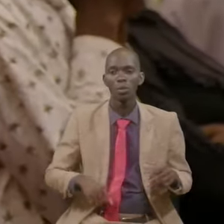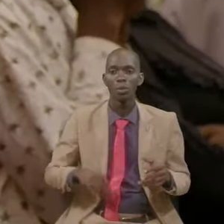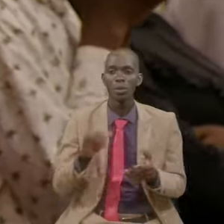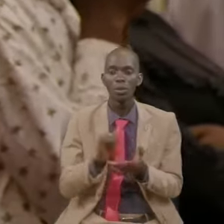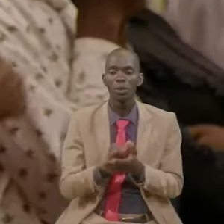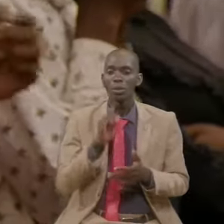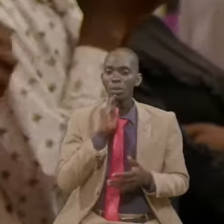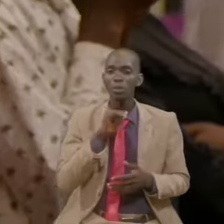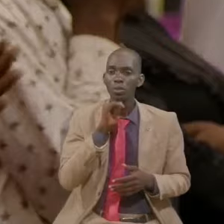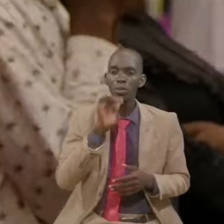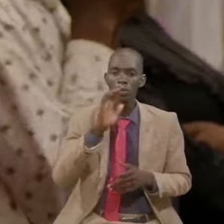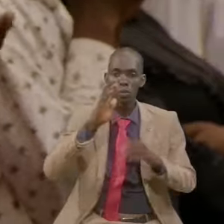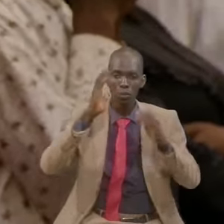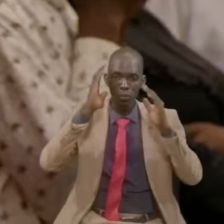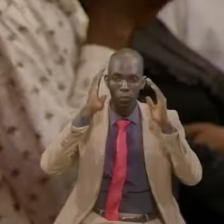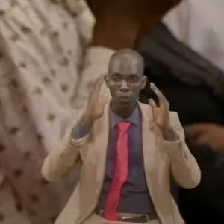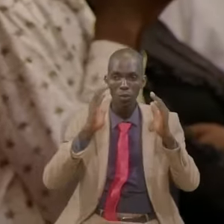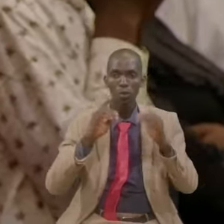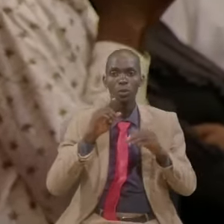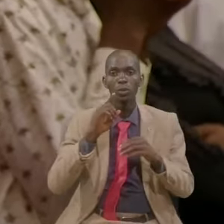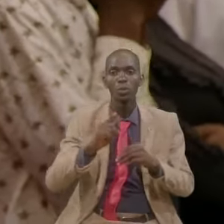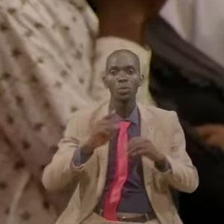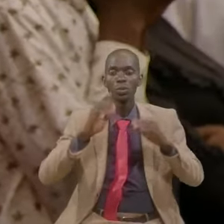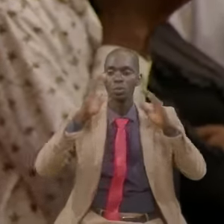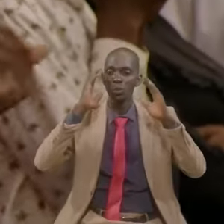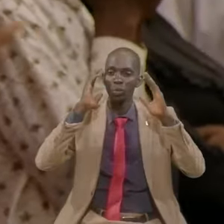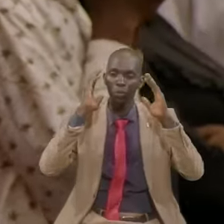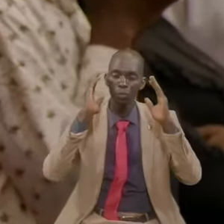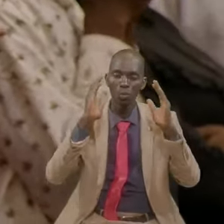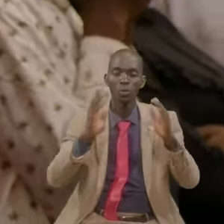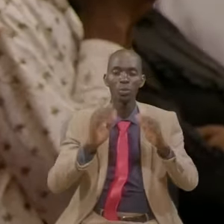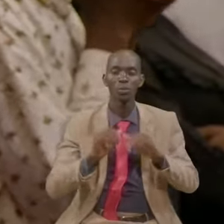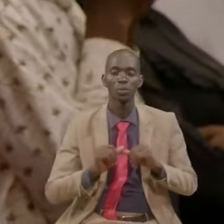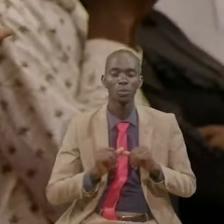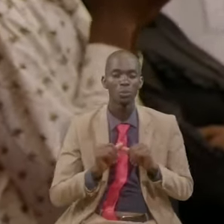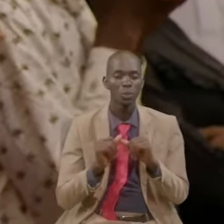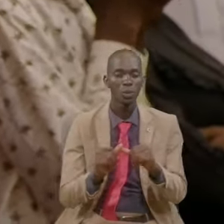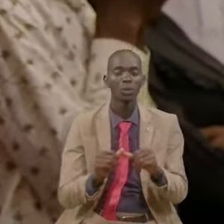You focus on being righteous,